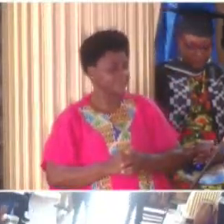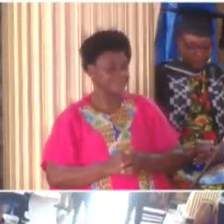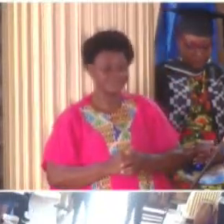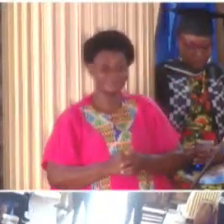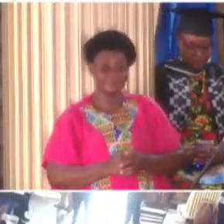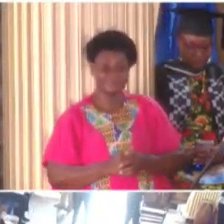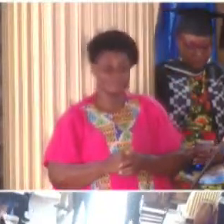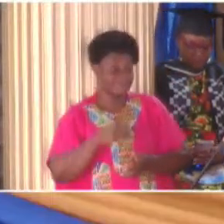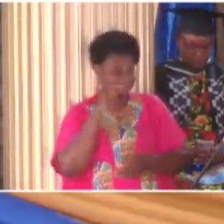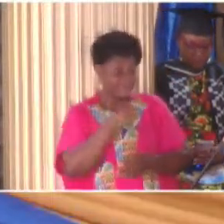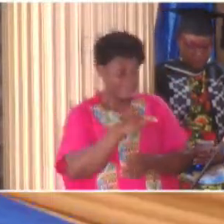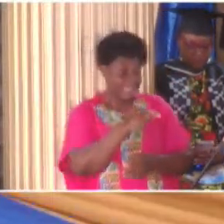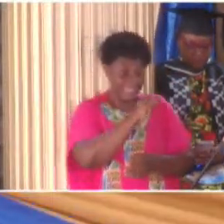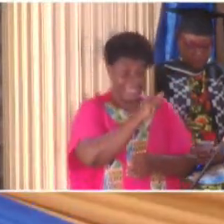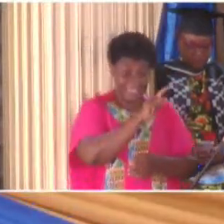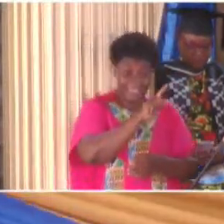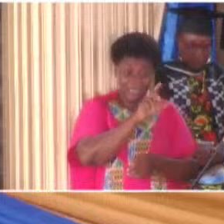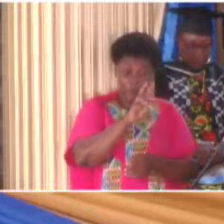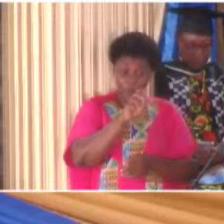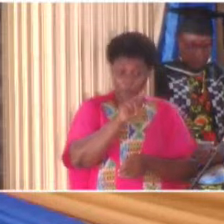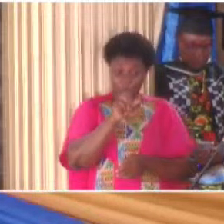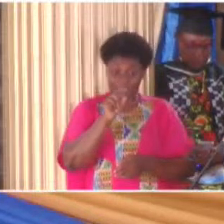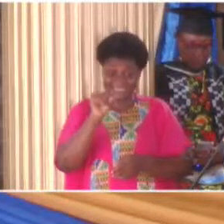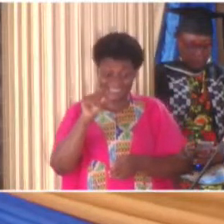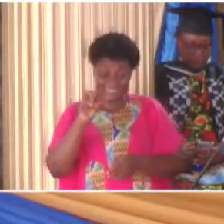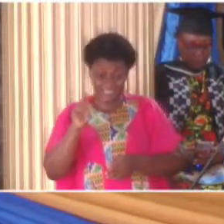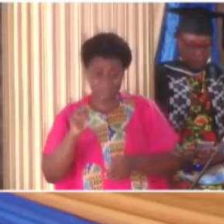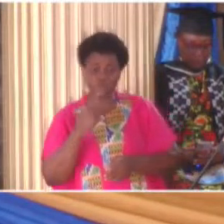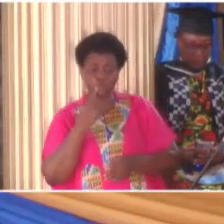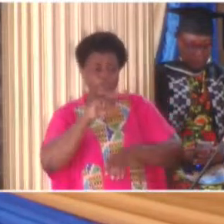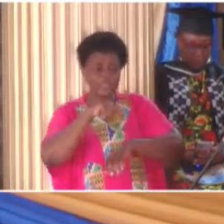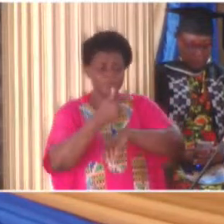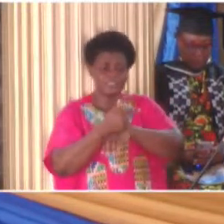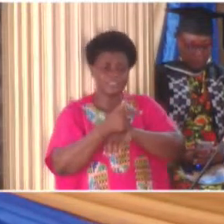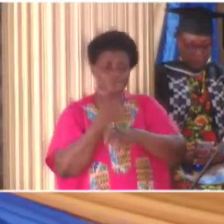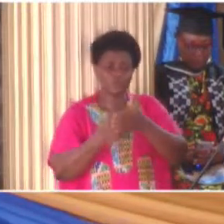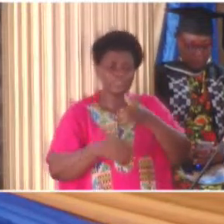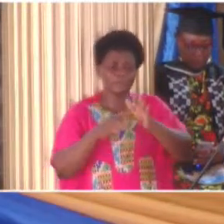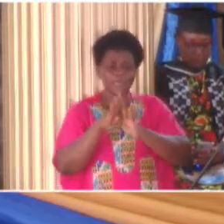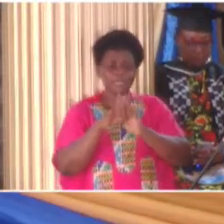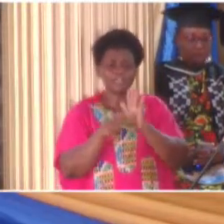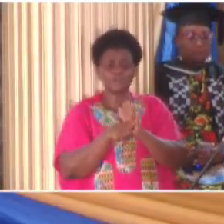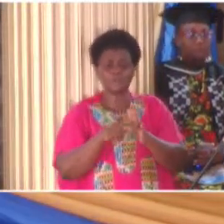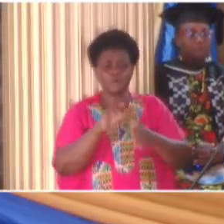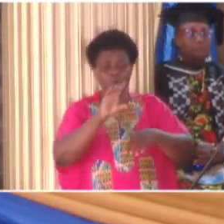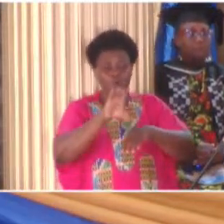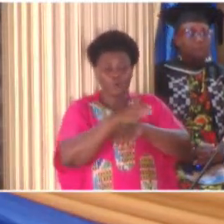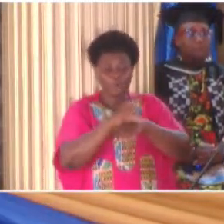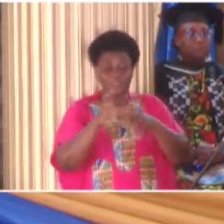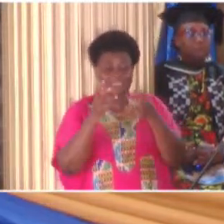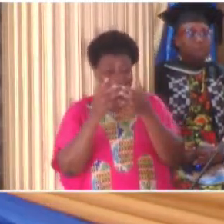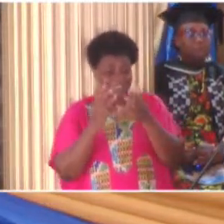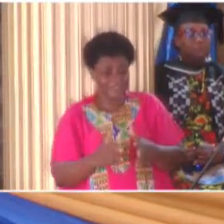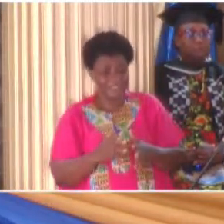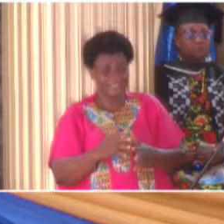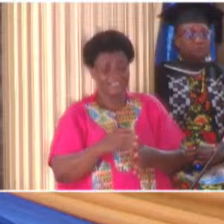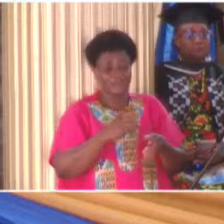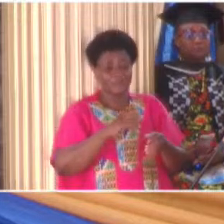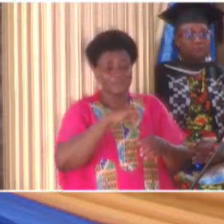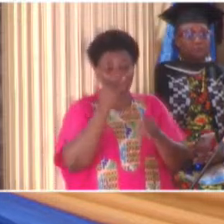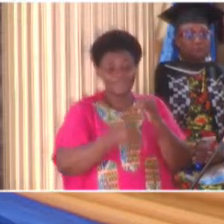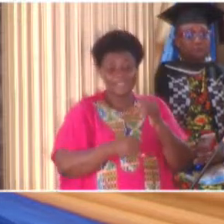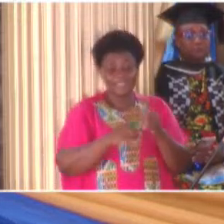Who is graduating with a Bachelor of Science, Computer Engineering, and with a final grade point average of